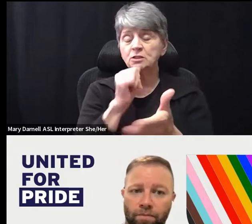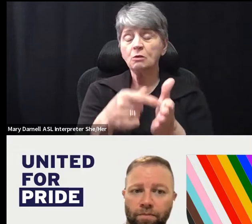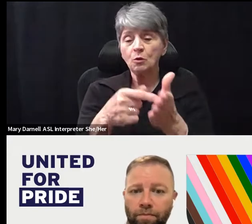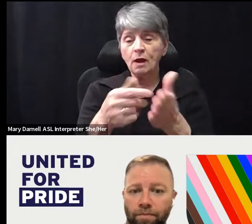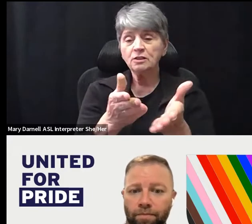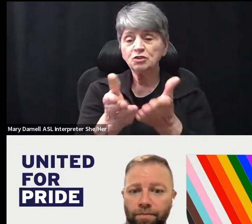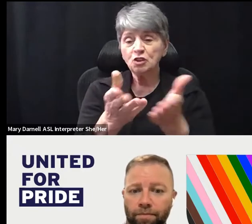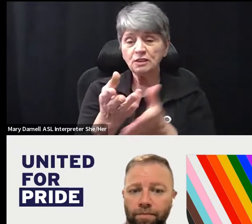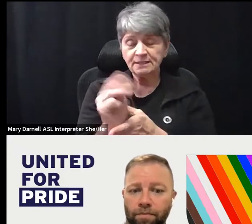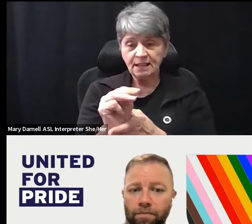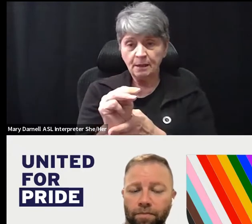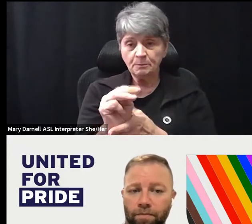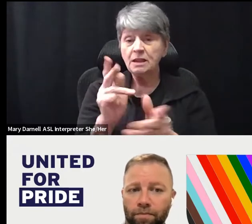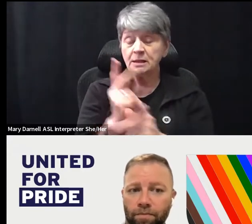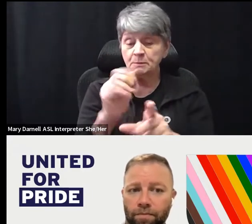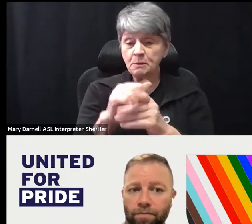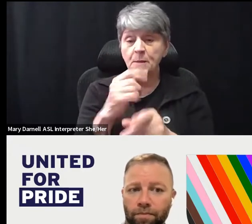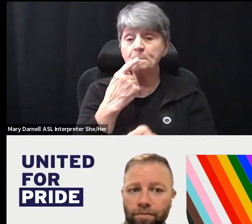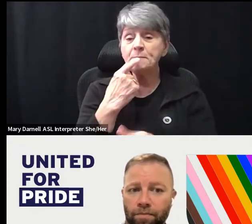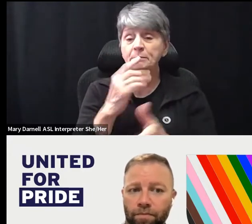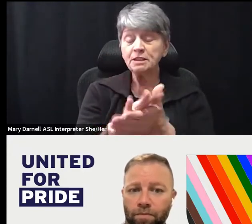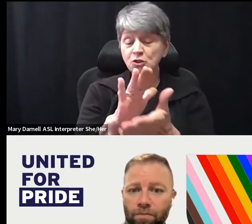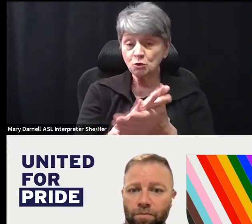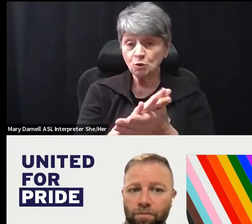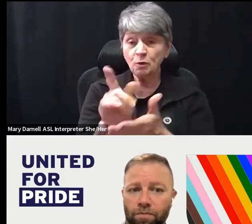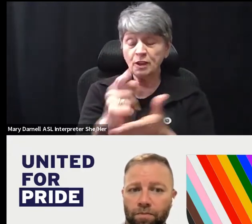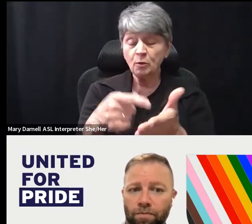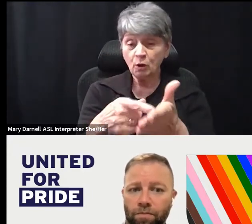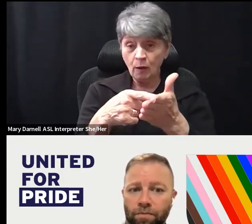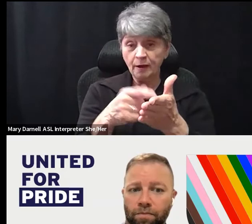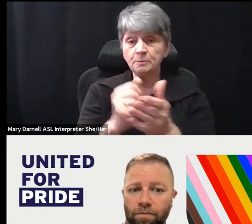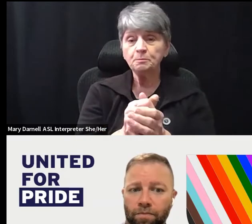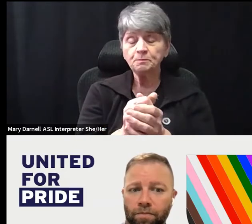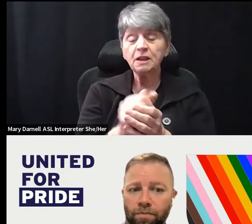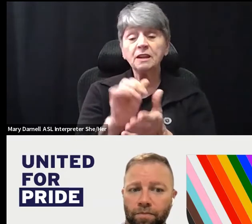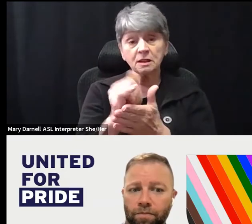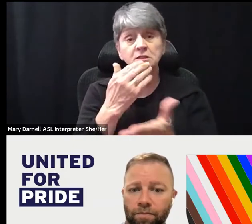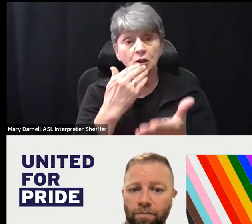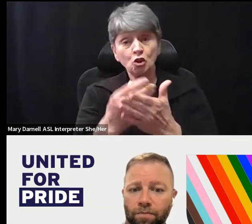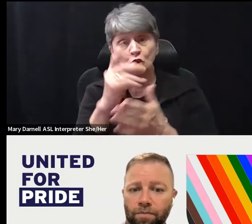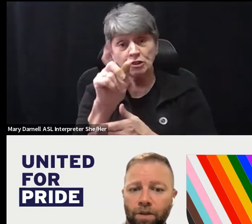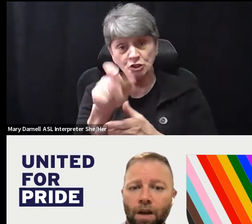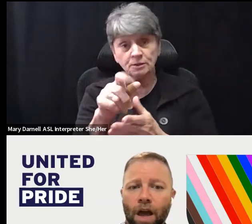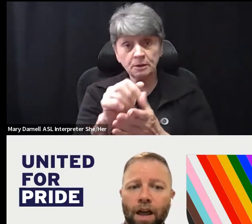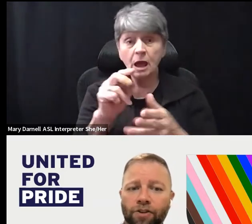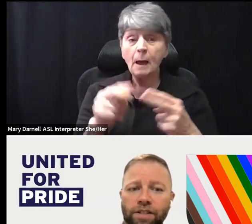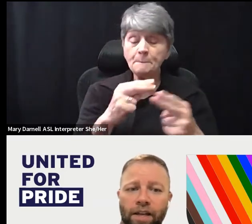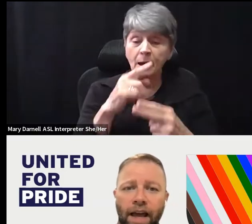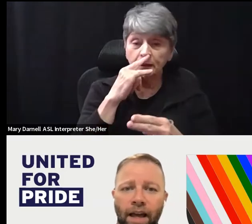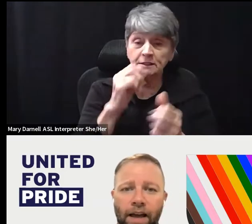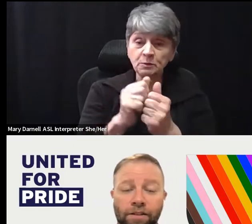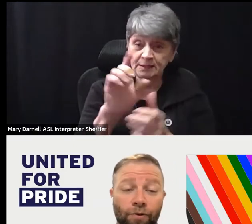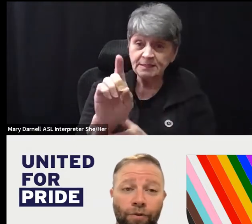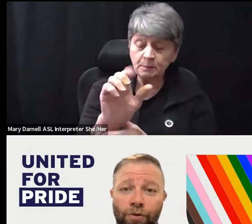serve them. So that's a good question, because there are a lot of school vouchers for kids with disabilities. And just